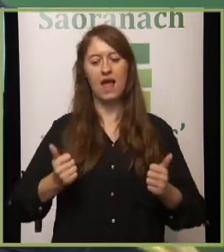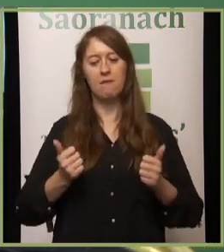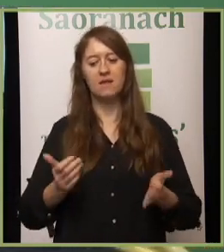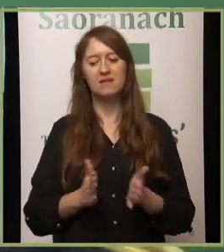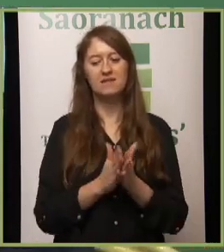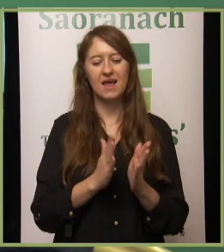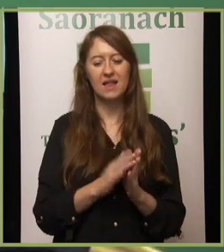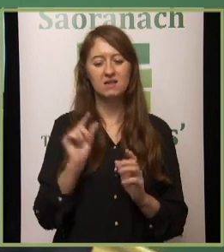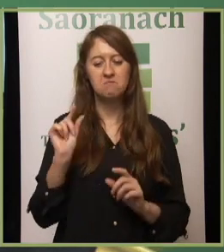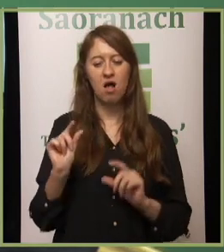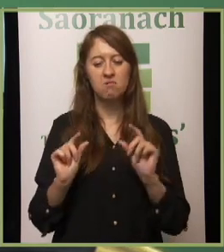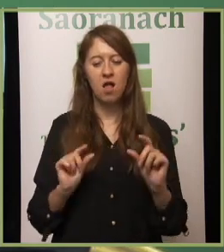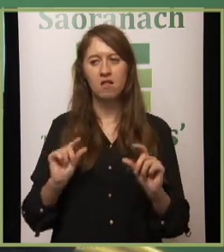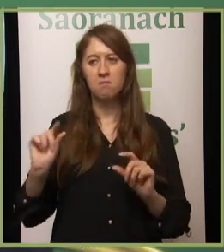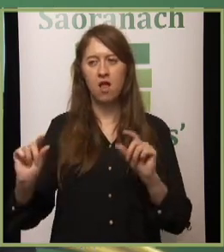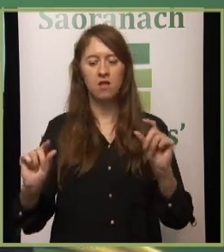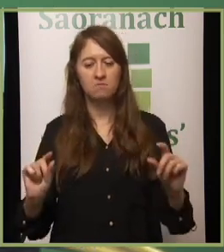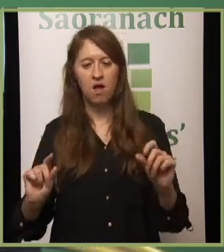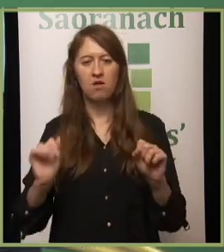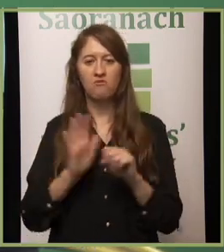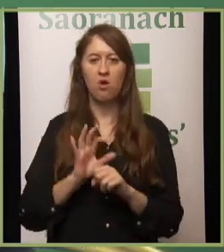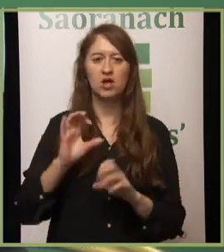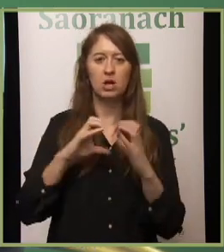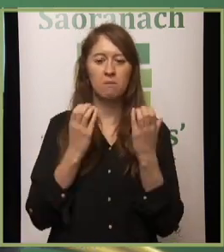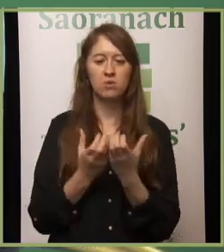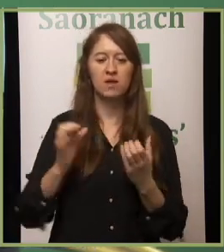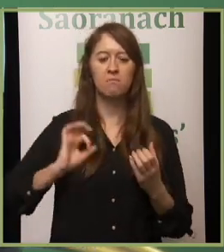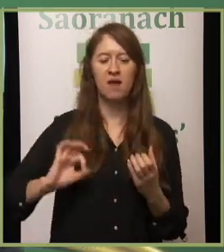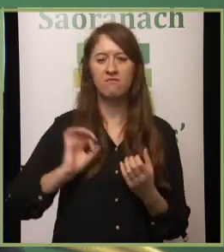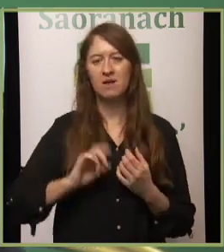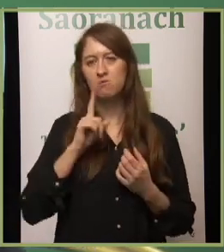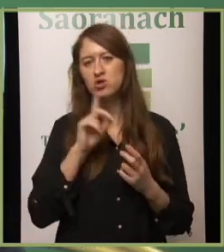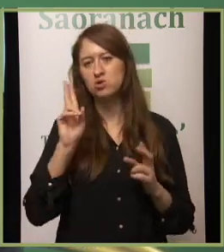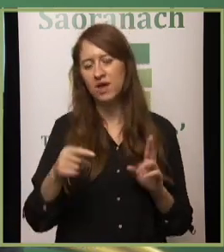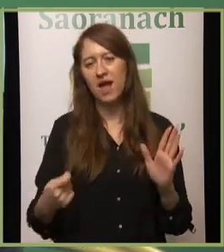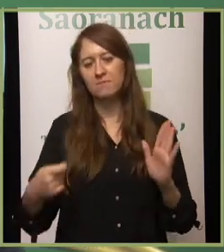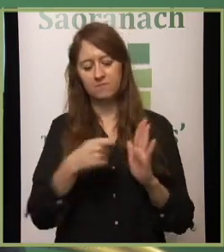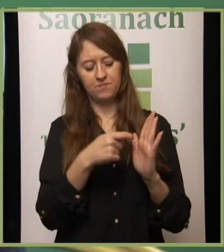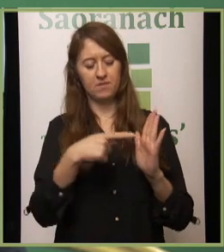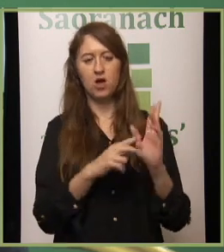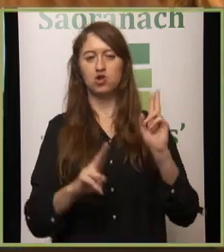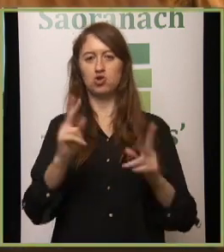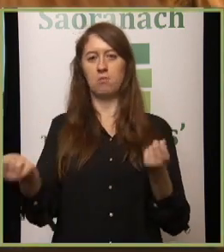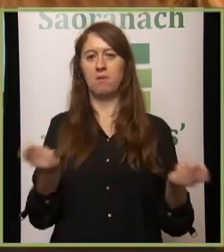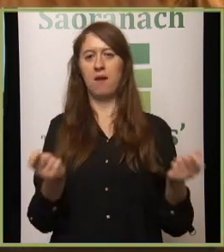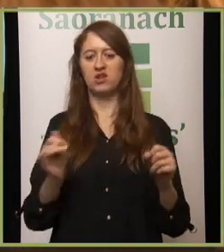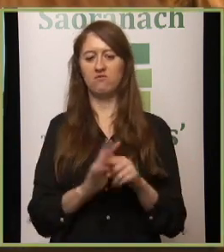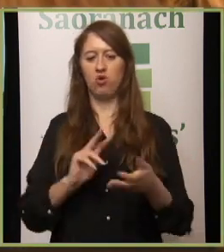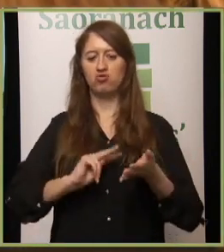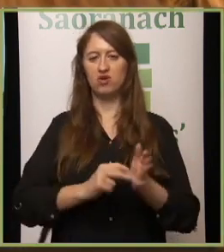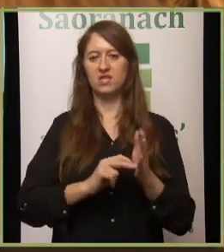pieces for the benefit of communities to keep them in, etc. I mean, you could add to that sentence, should be managed as a strategic